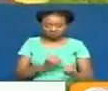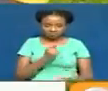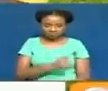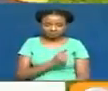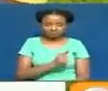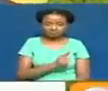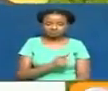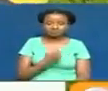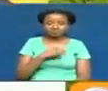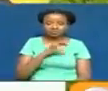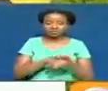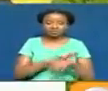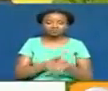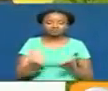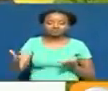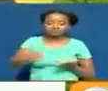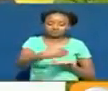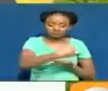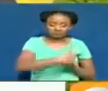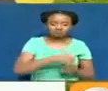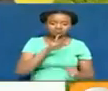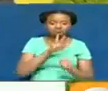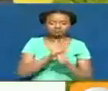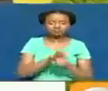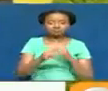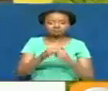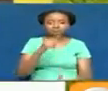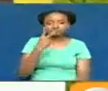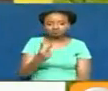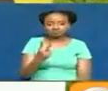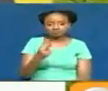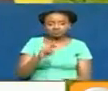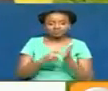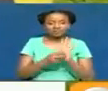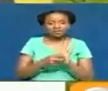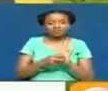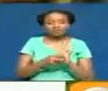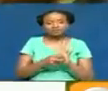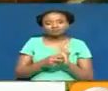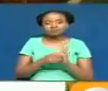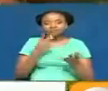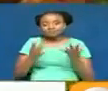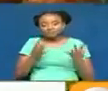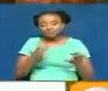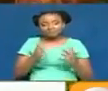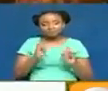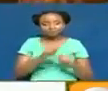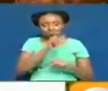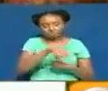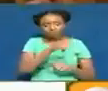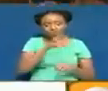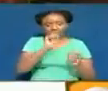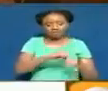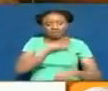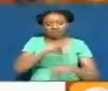actually doubled production for some of these farmers, in that you'd see the average farmer can produce around 60 bags per